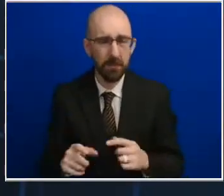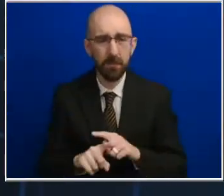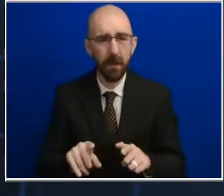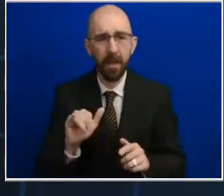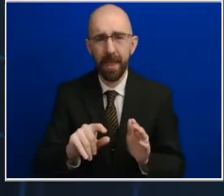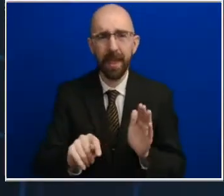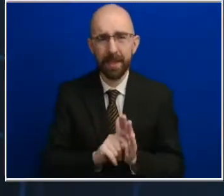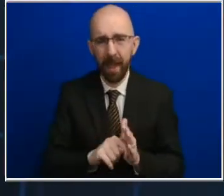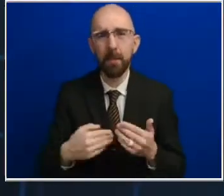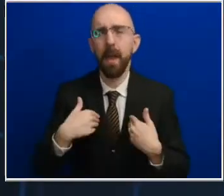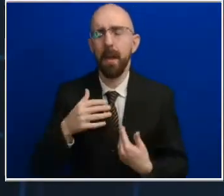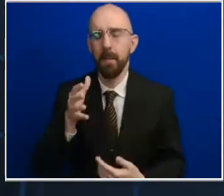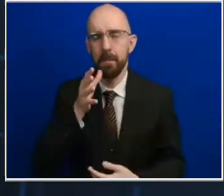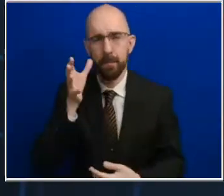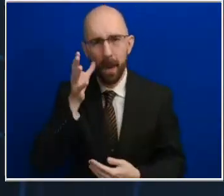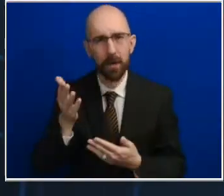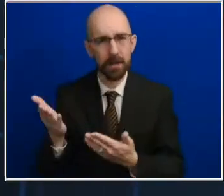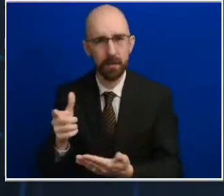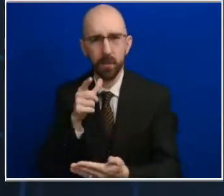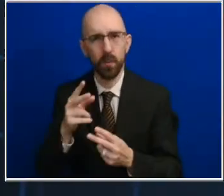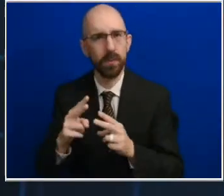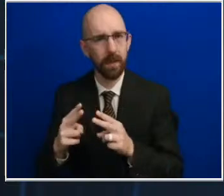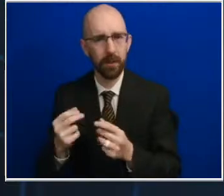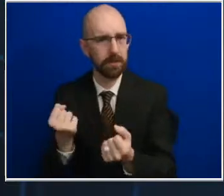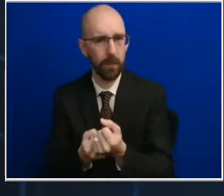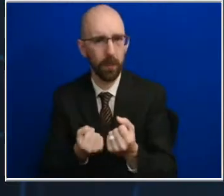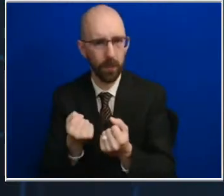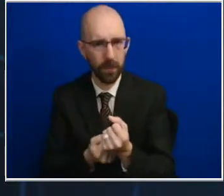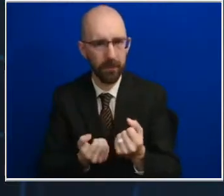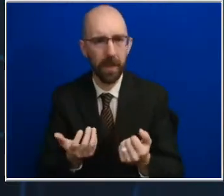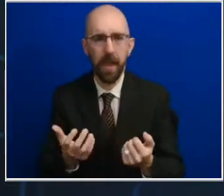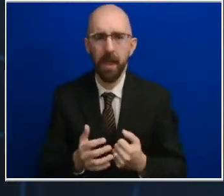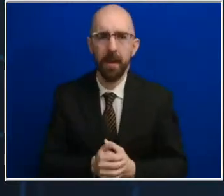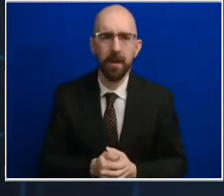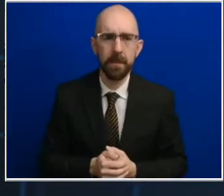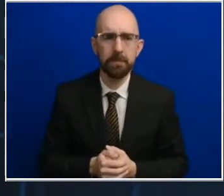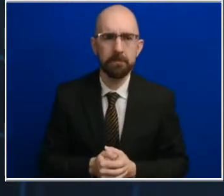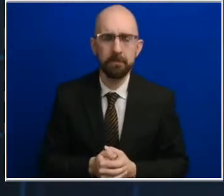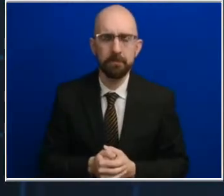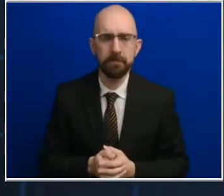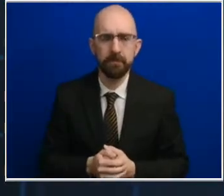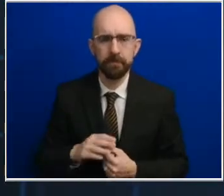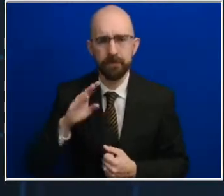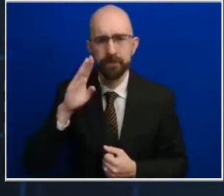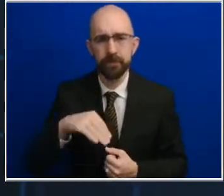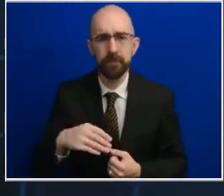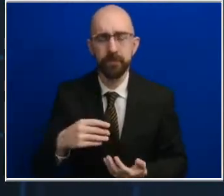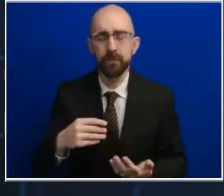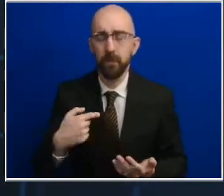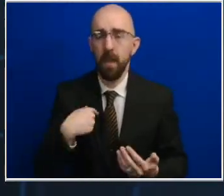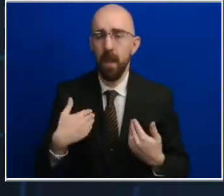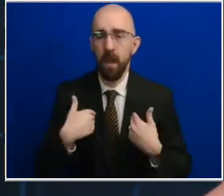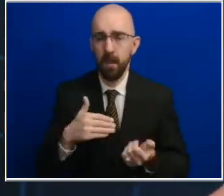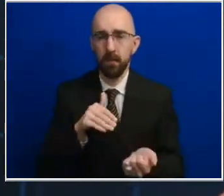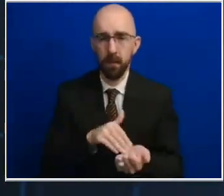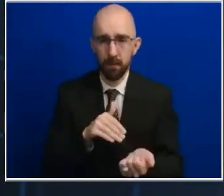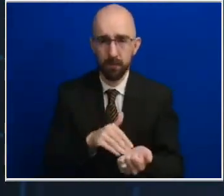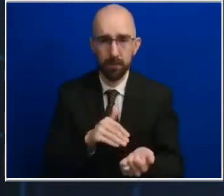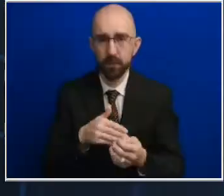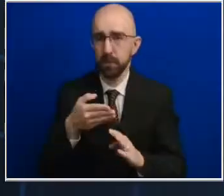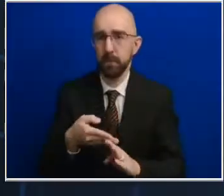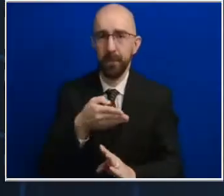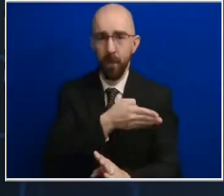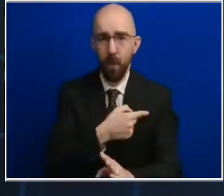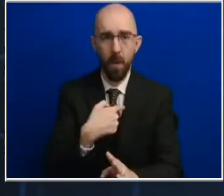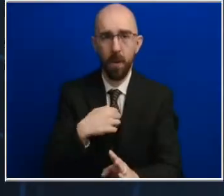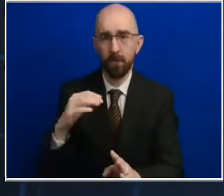had parents, you know, who were very supportive, and, you know, but I had doctors, and before I went to the